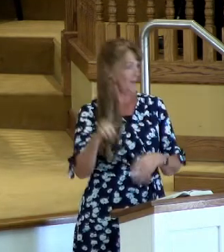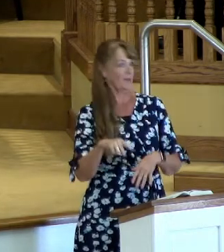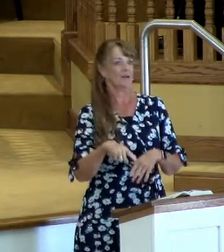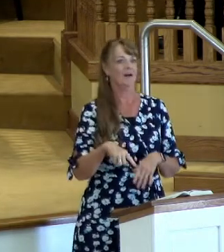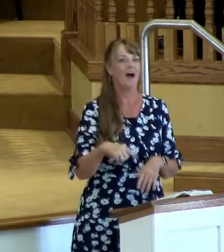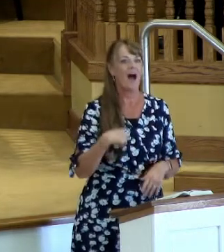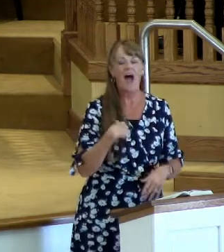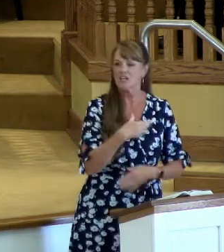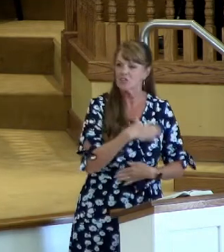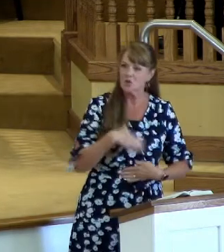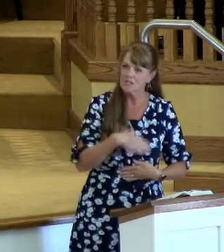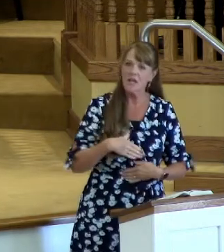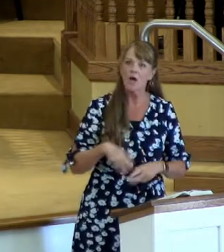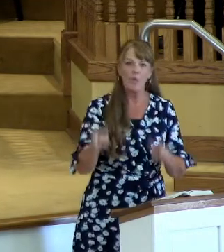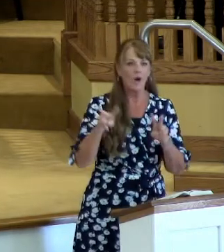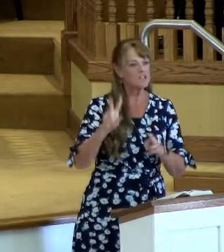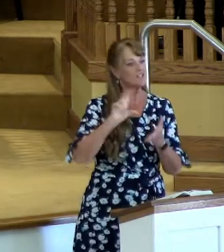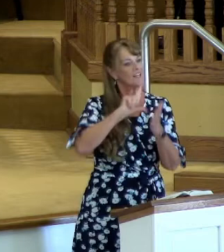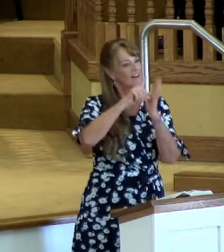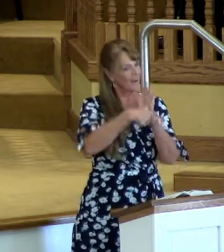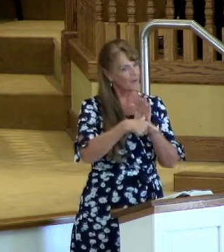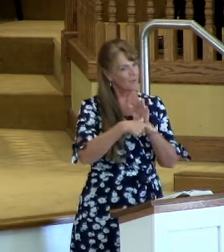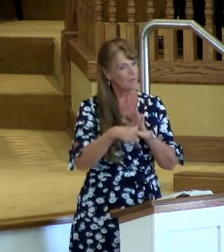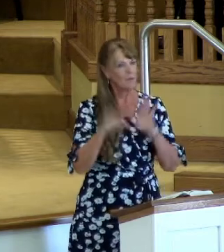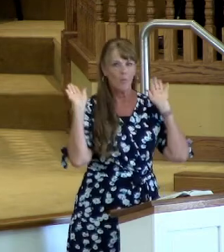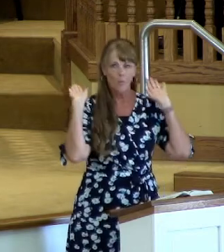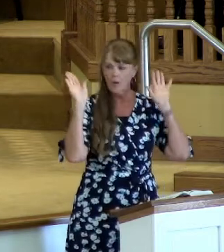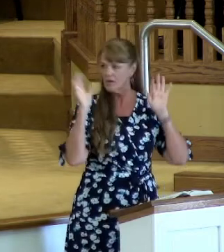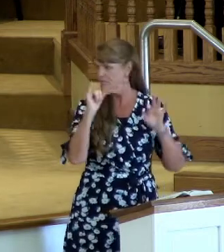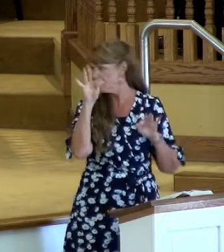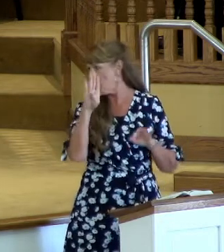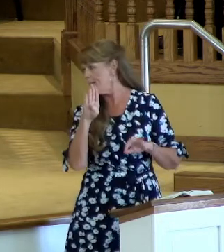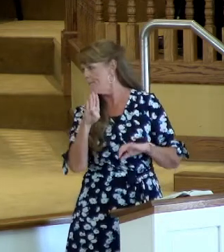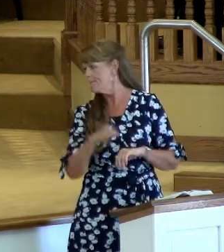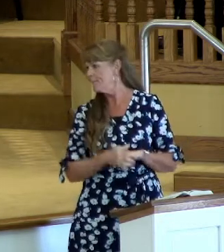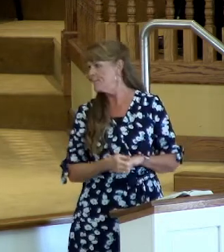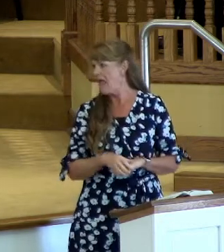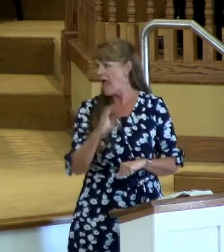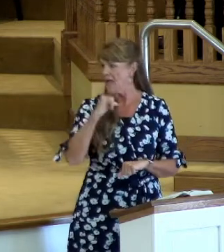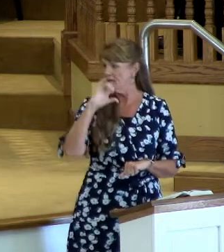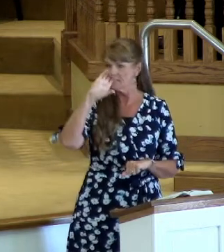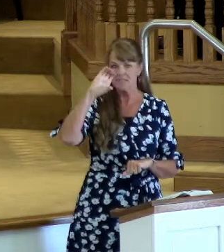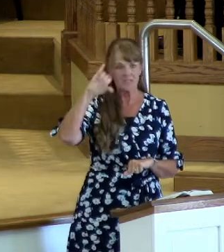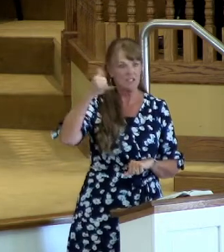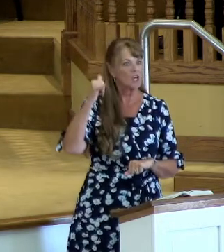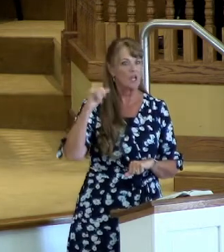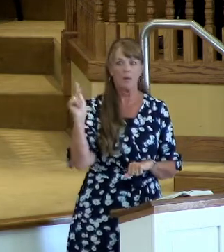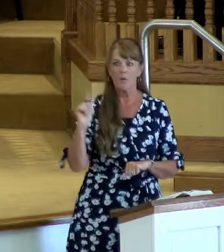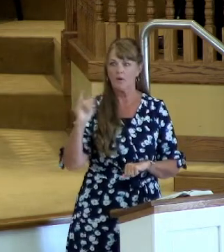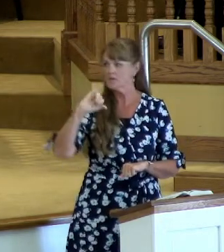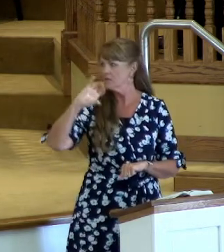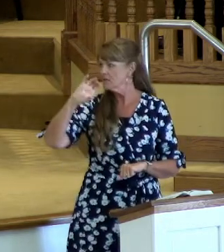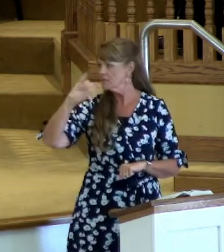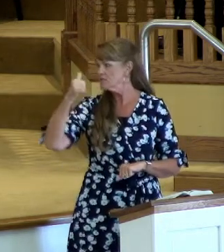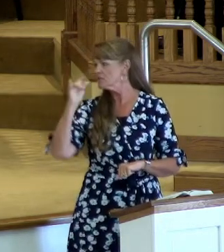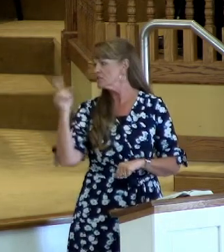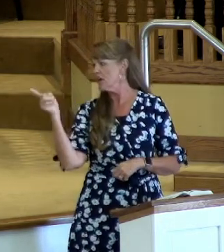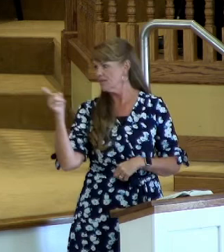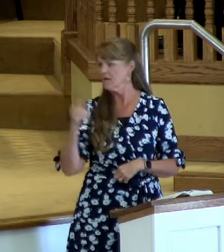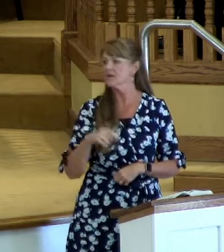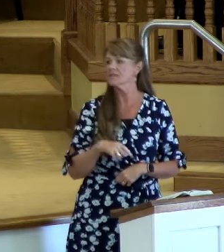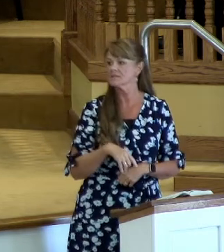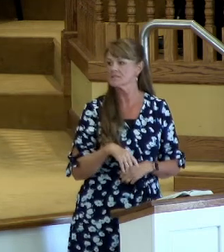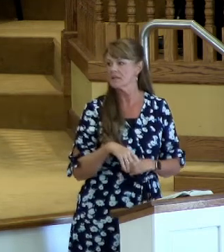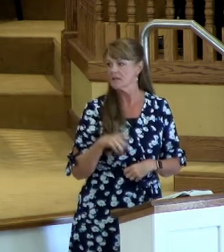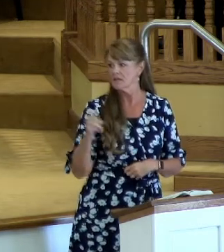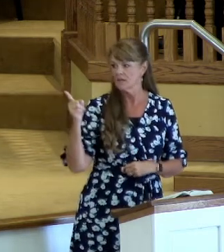I enjoyed that. I watched it later, and he did a great job. And what's that? And CJ, where's CJ at? There he is. And he's